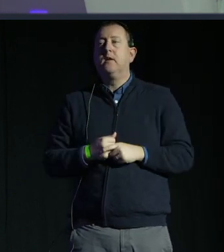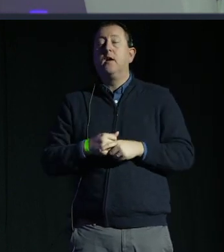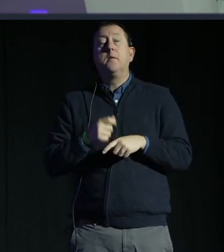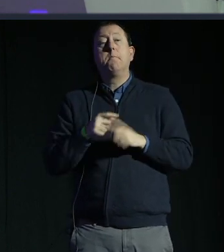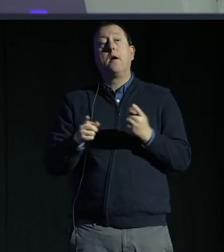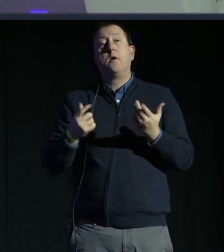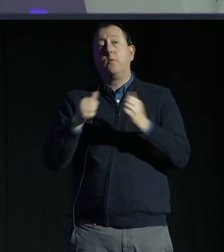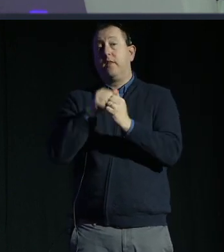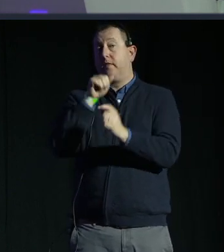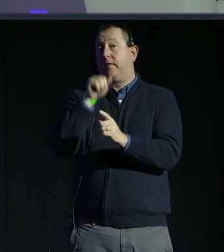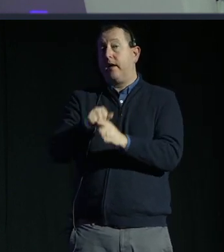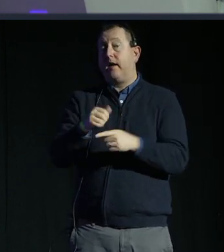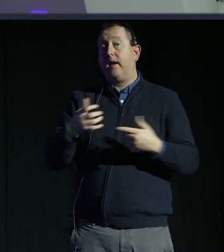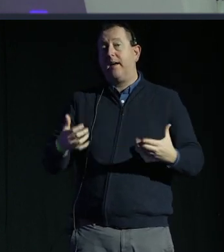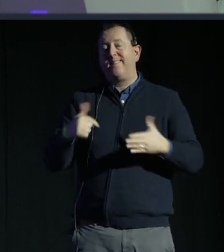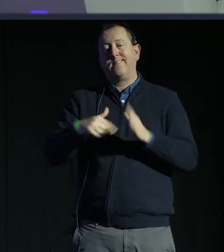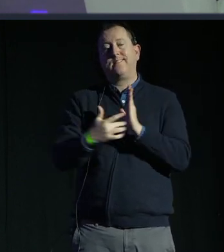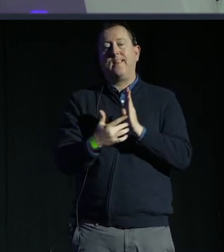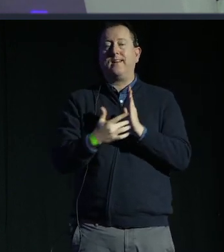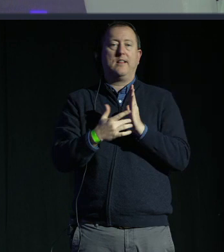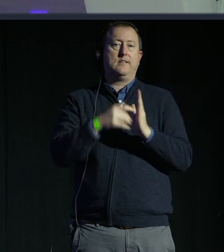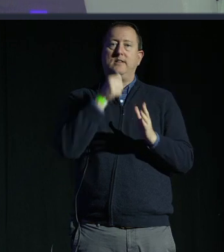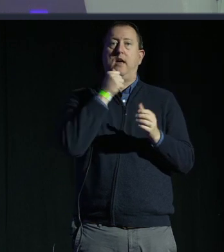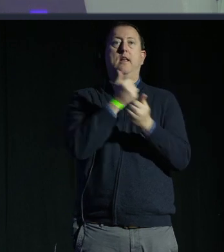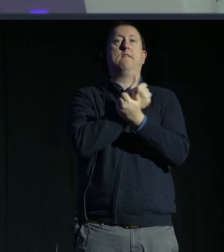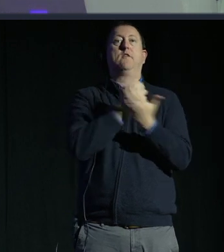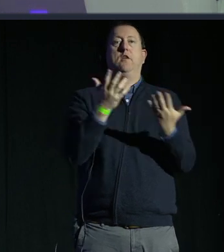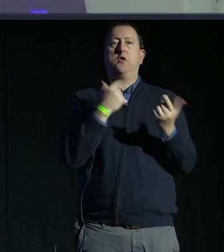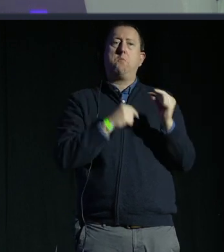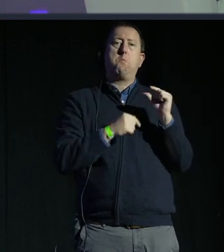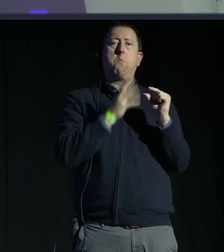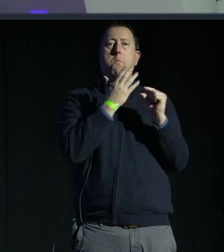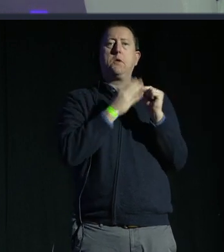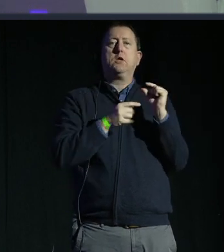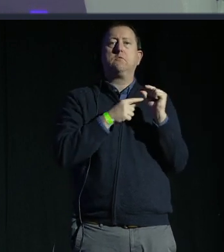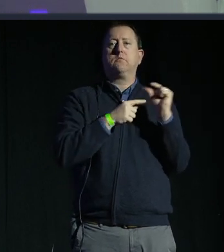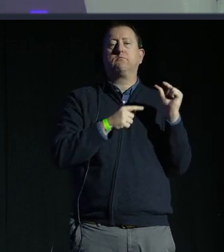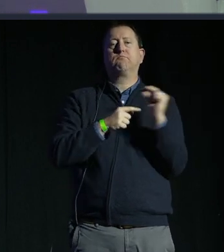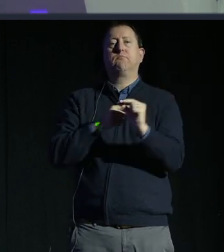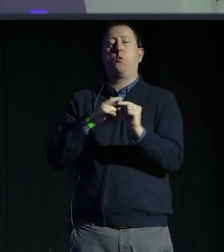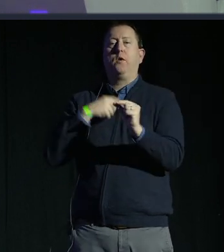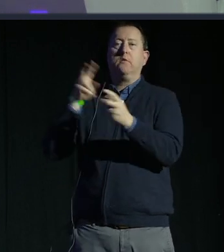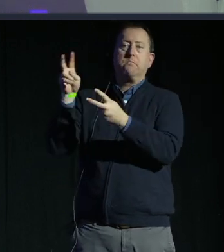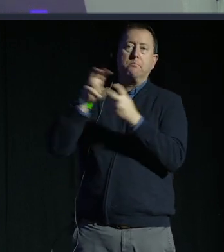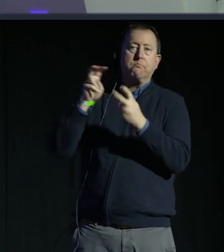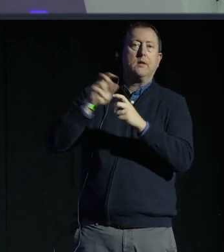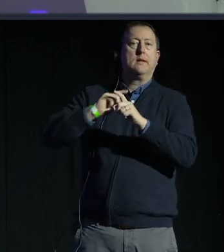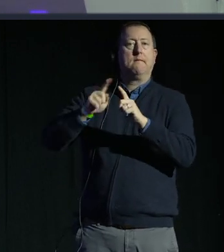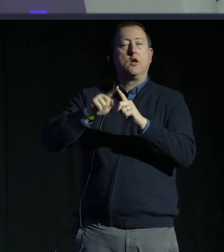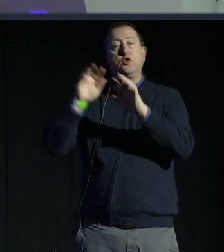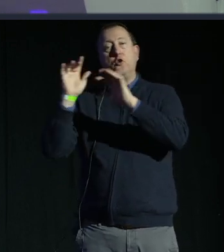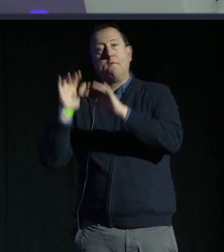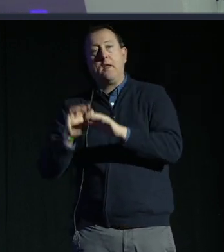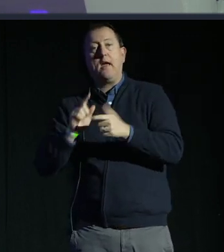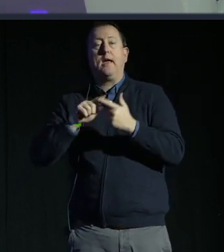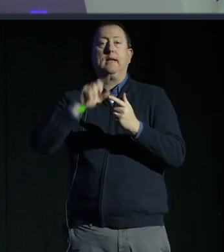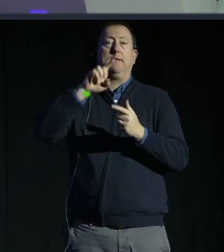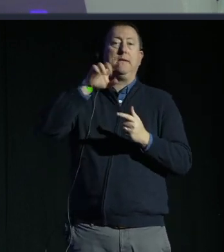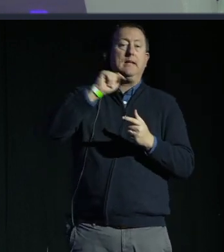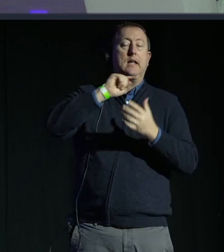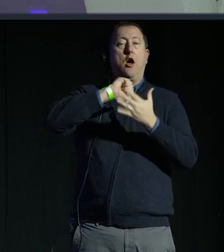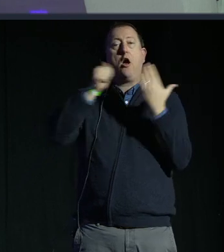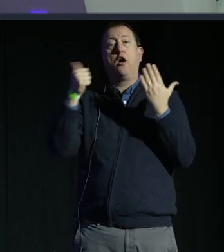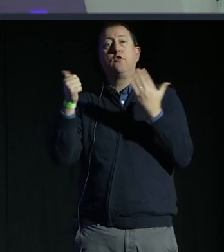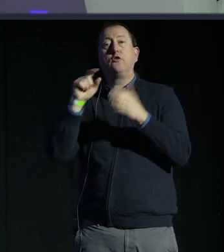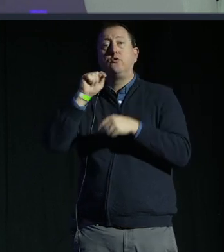again, the technology is only a piece of that. And so we bring in some of our tools, Snowflake, DBT, and others help with that.